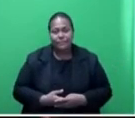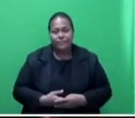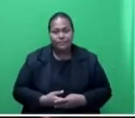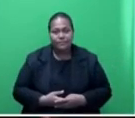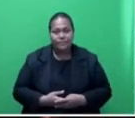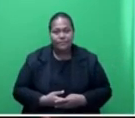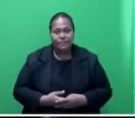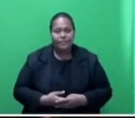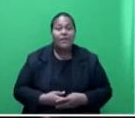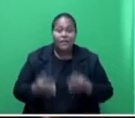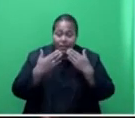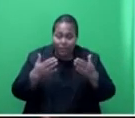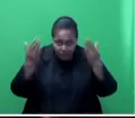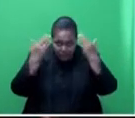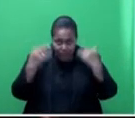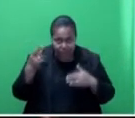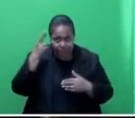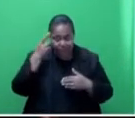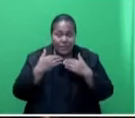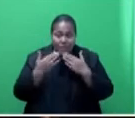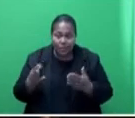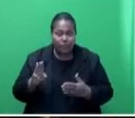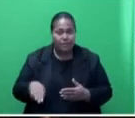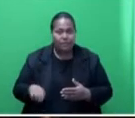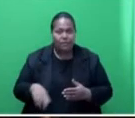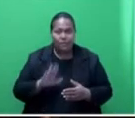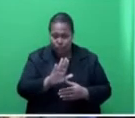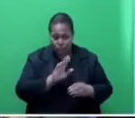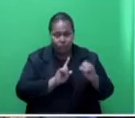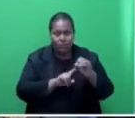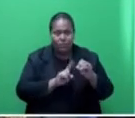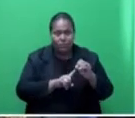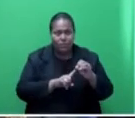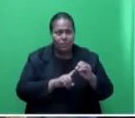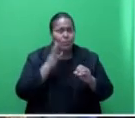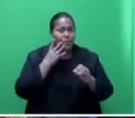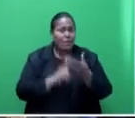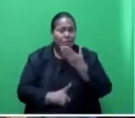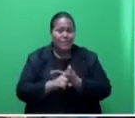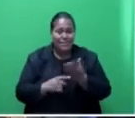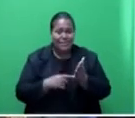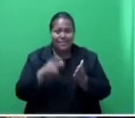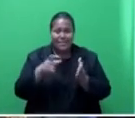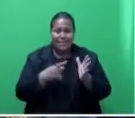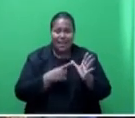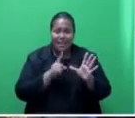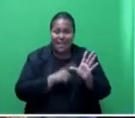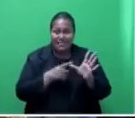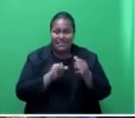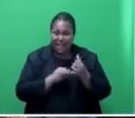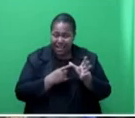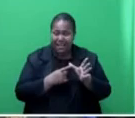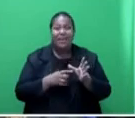Thank you, Mr. Speaker, sir, and thank the Honourable Member for his question. During the two tropical cyclones, Yasa and Ana, there were a total of